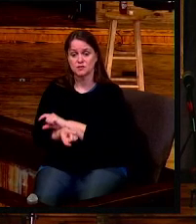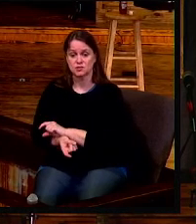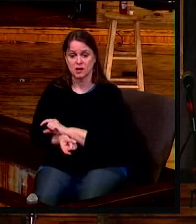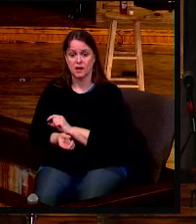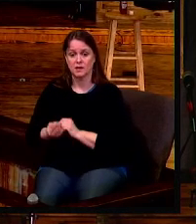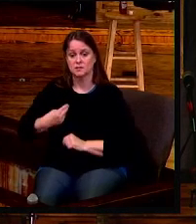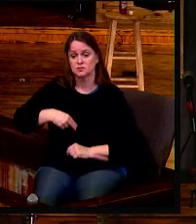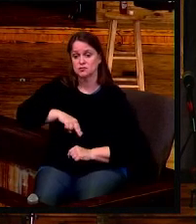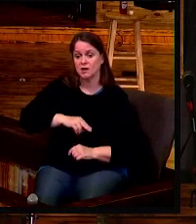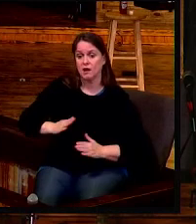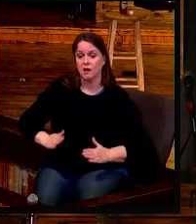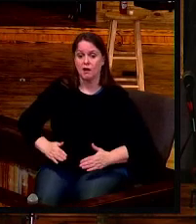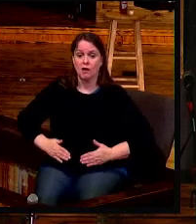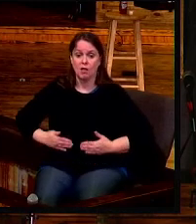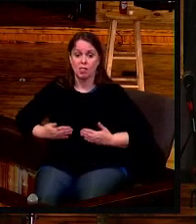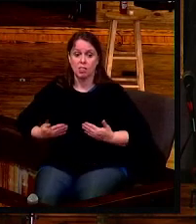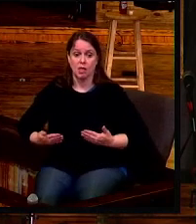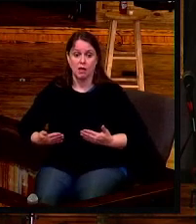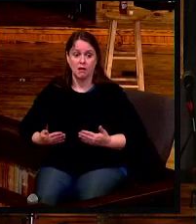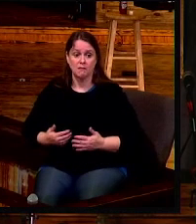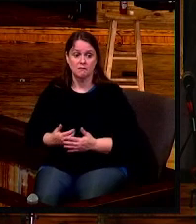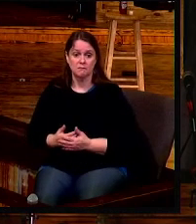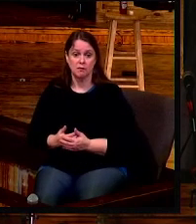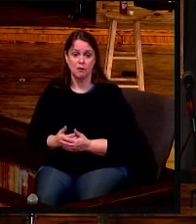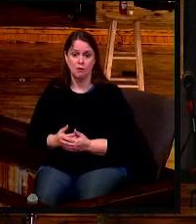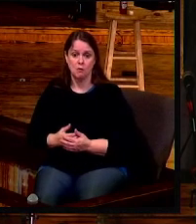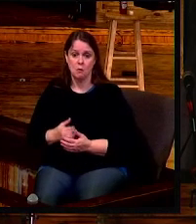Or, even worse, what have you told yourself?